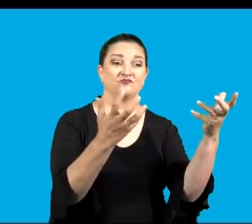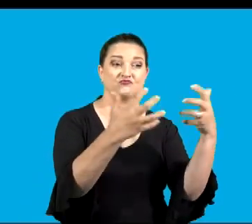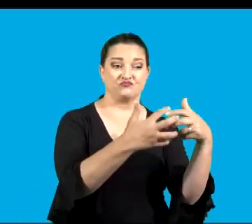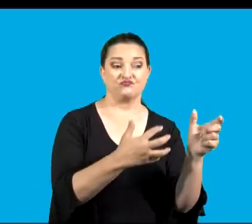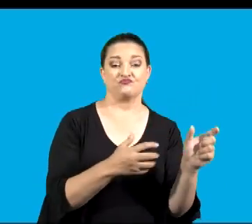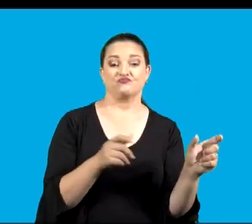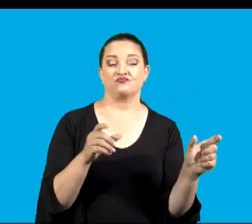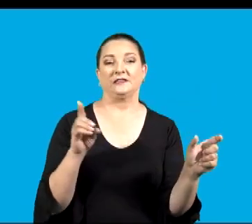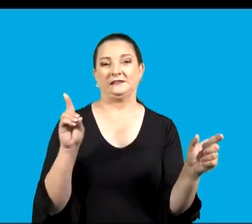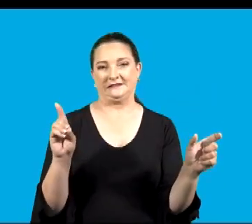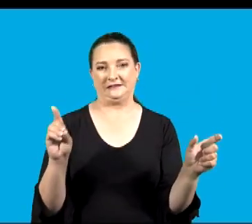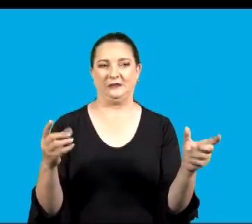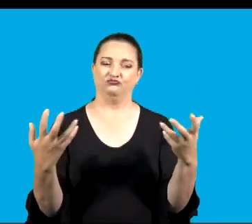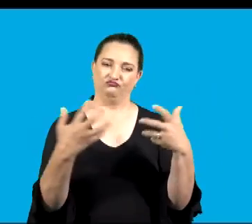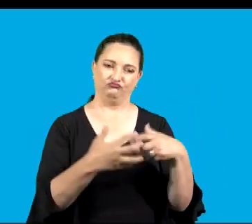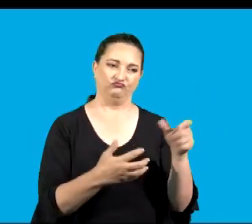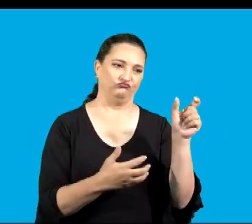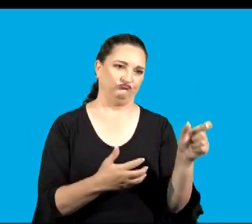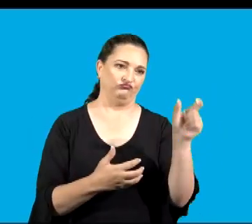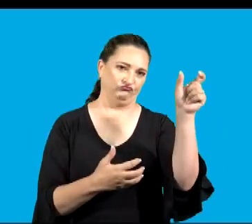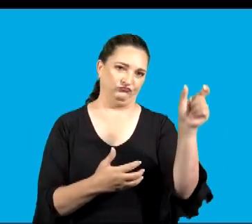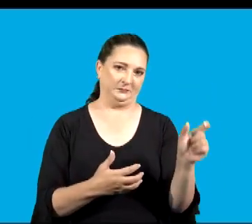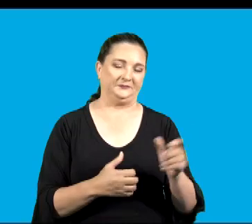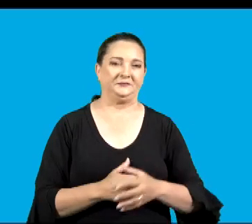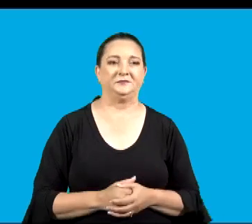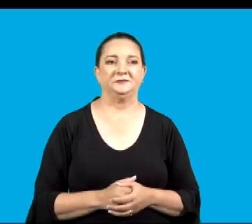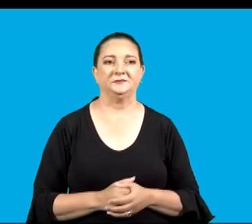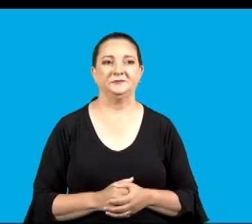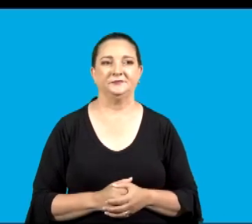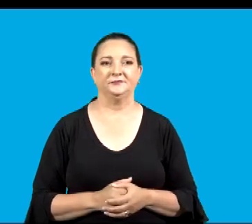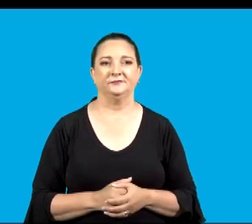well as debtors reconciliation.